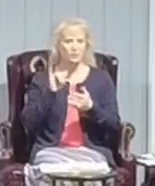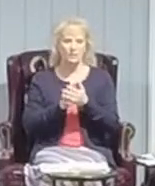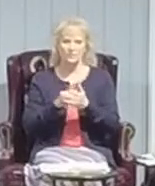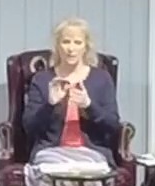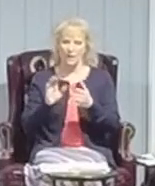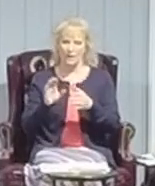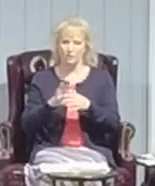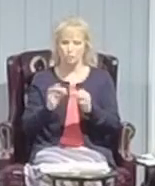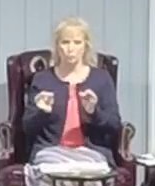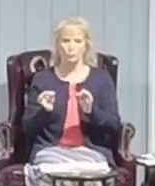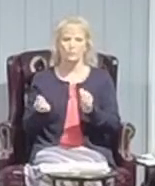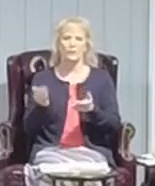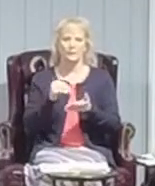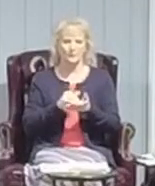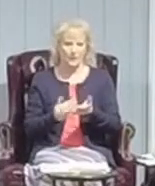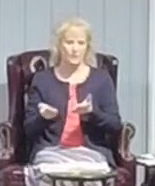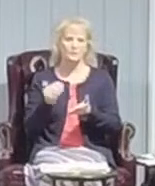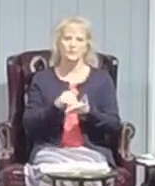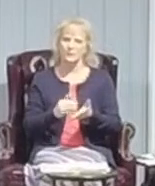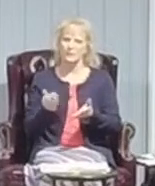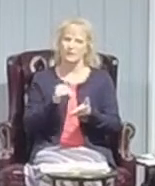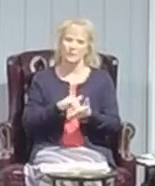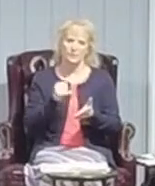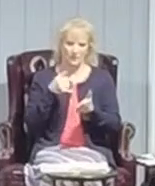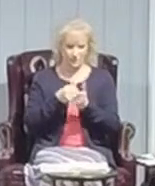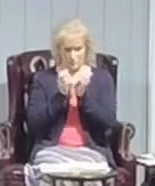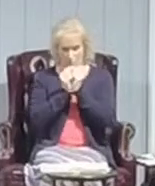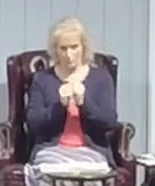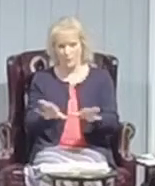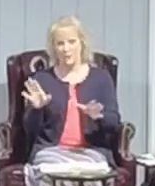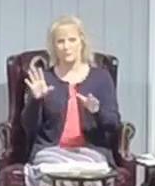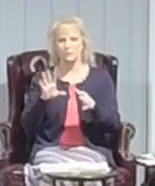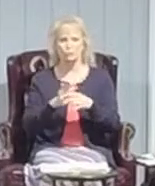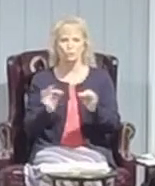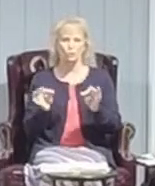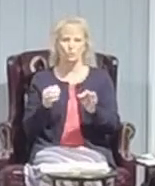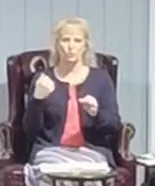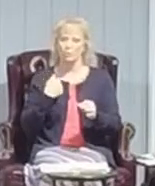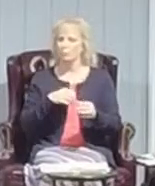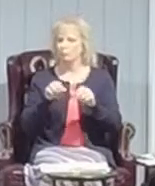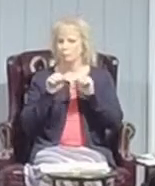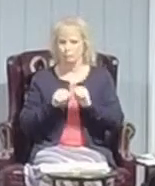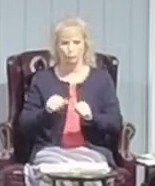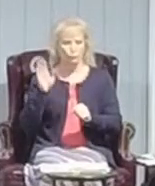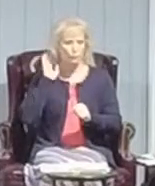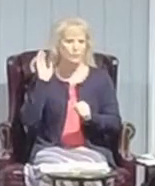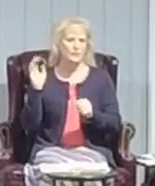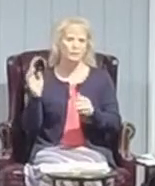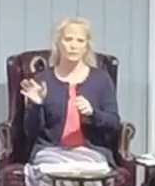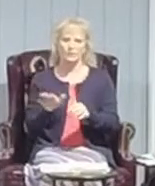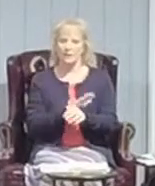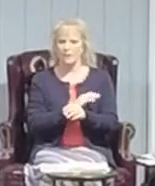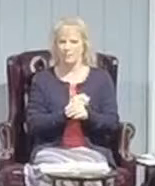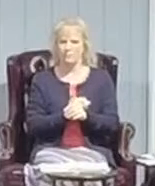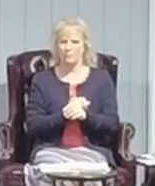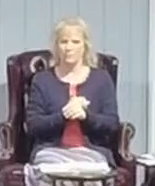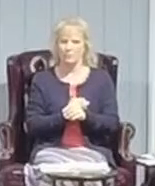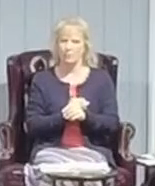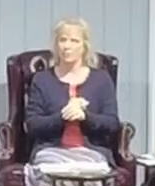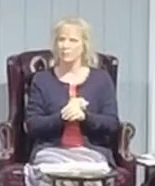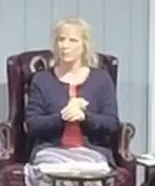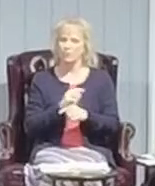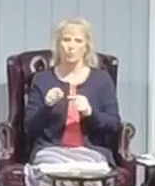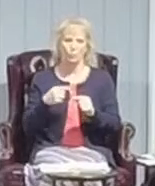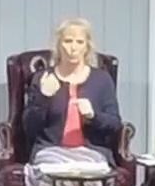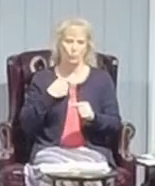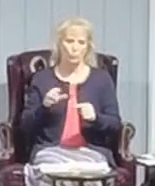blessed story. Amen. And I can't hear it enough. And that's for sure, and that's a blessing. You know, when we got saved, we got